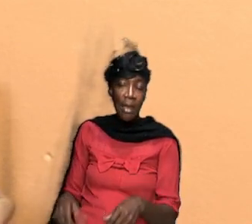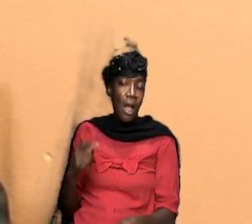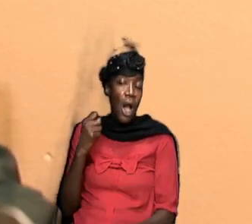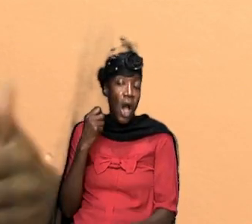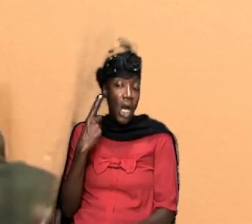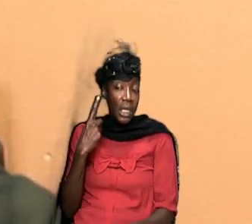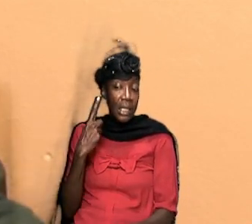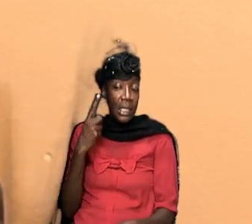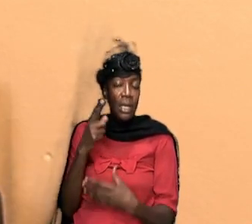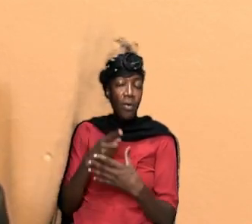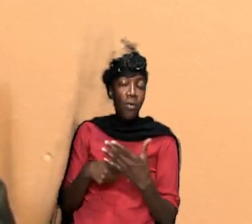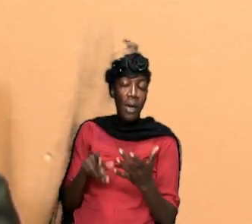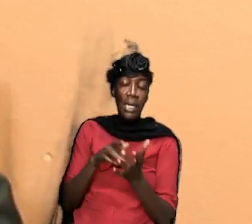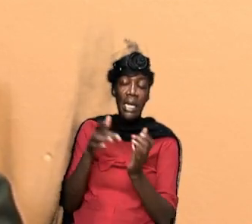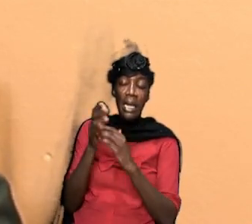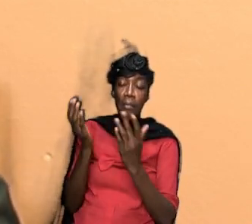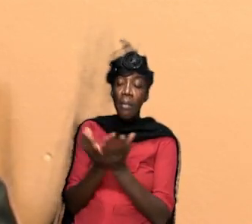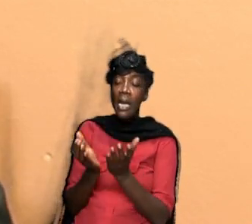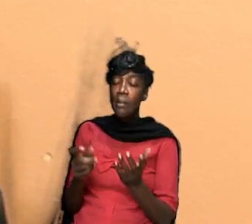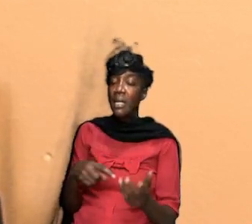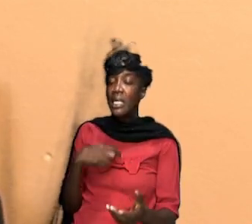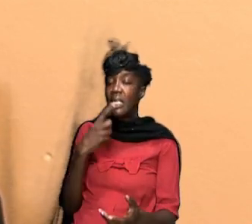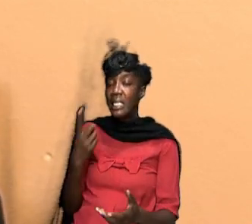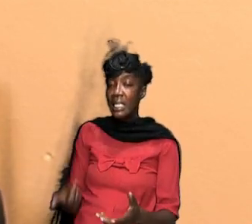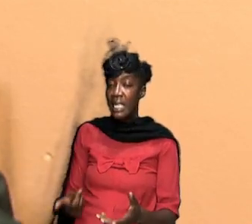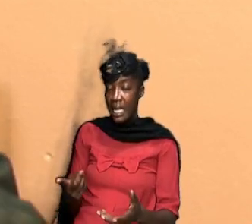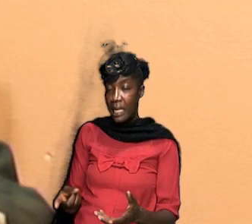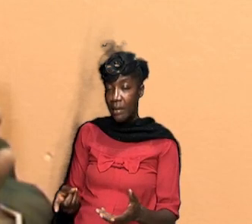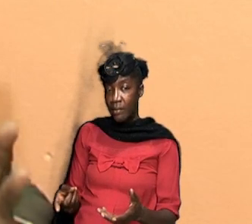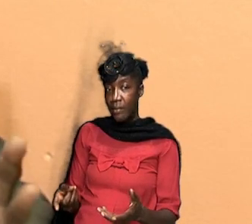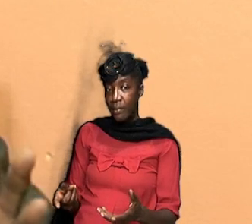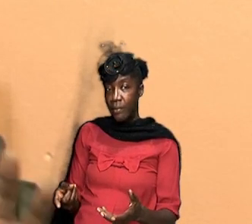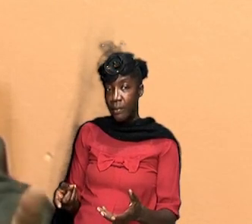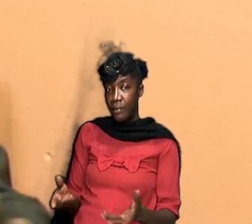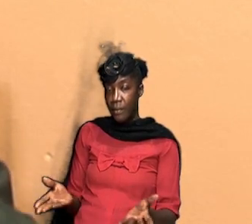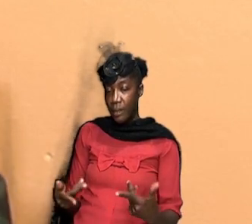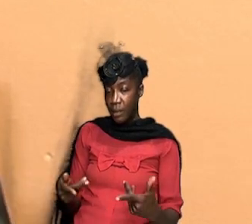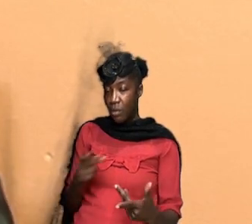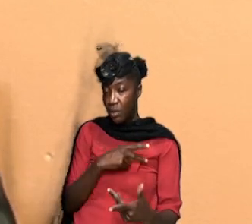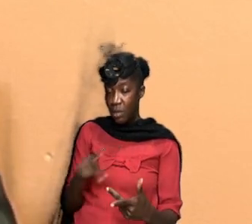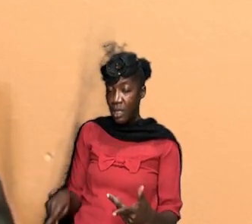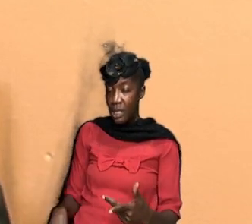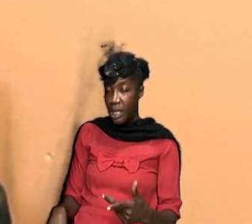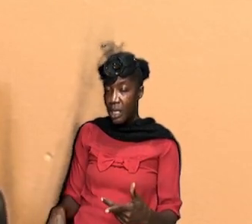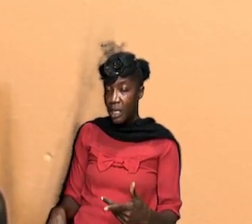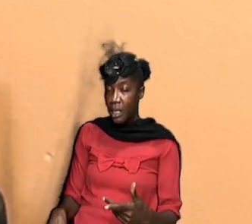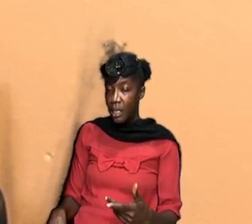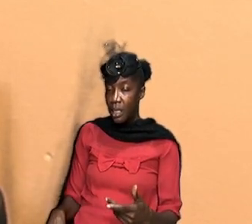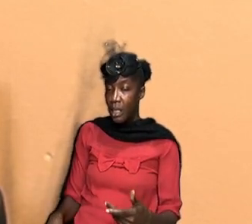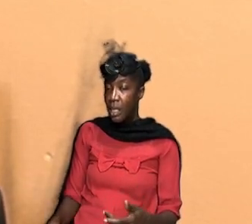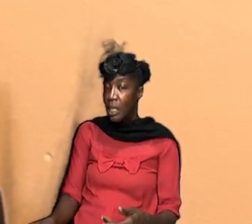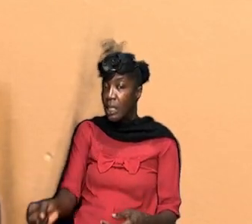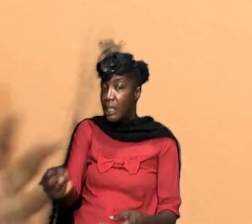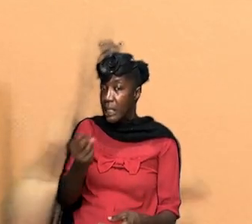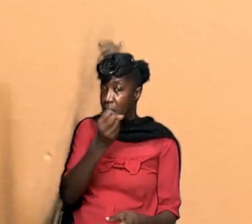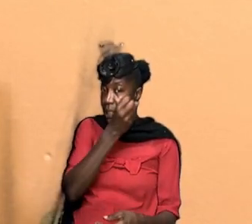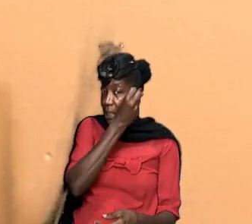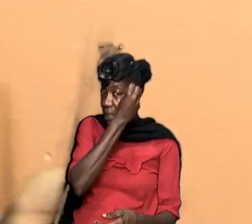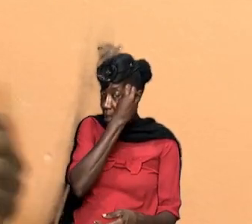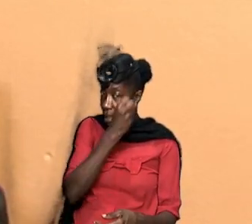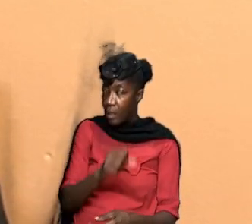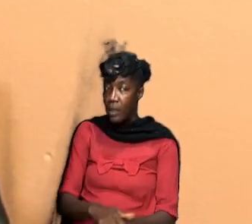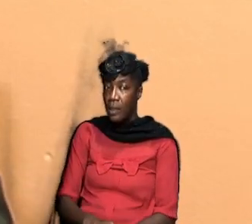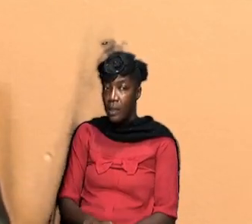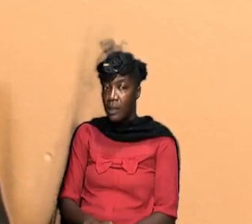understanding of what the scripture says, you know, here about King Saul. But as we get down in the lesson, and in a couple of